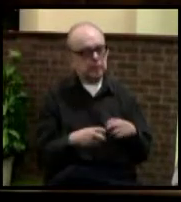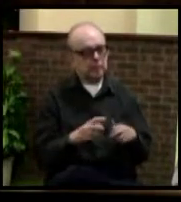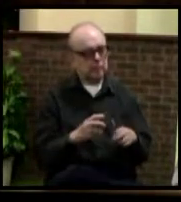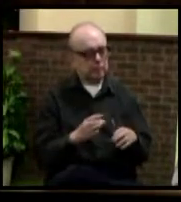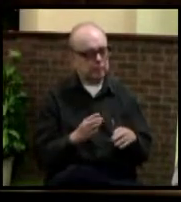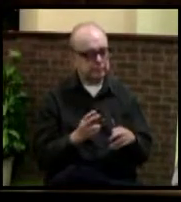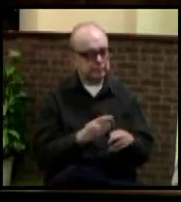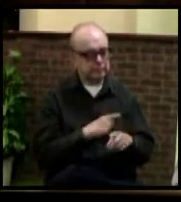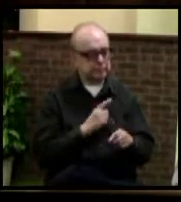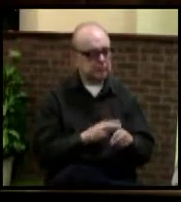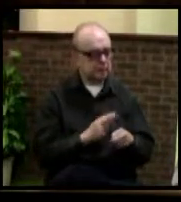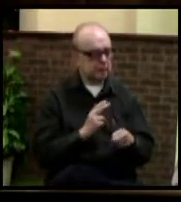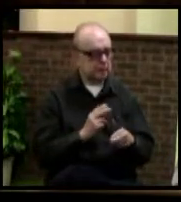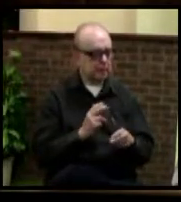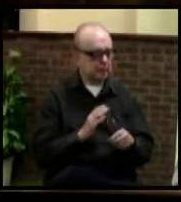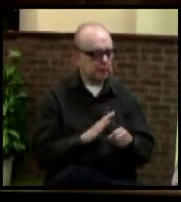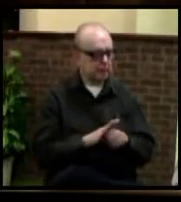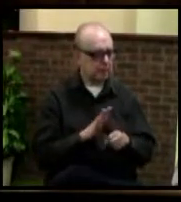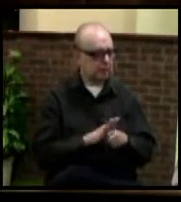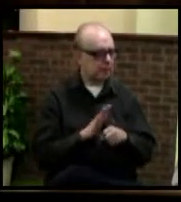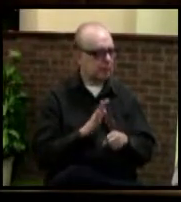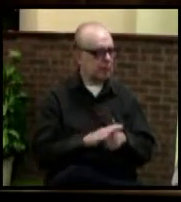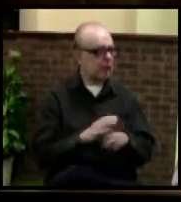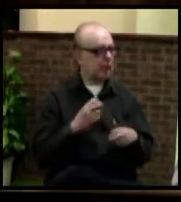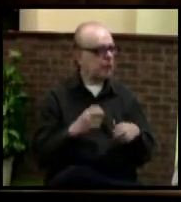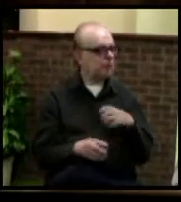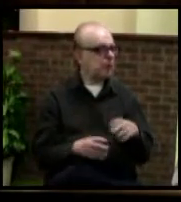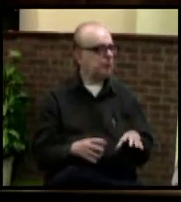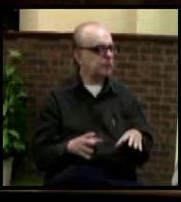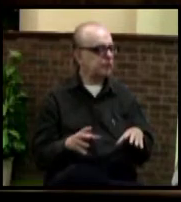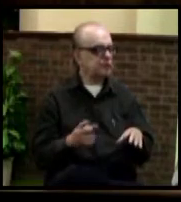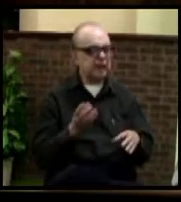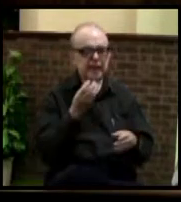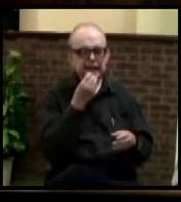so long and all of a sudden it is going to suck you in.